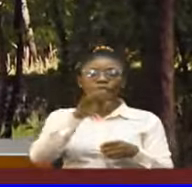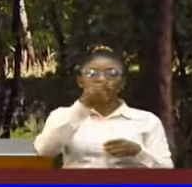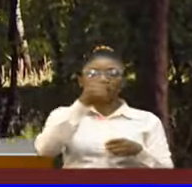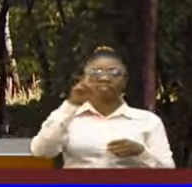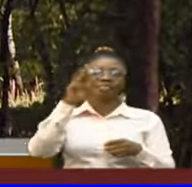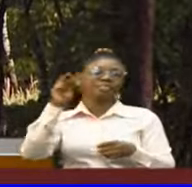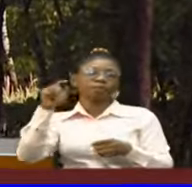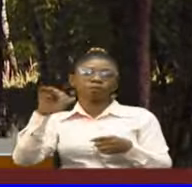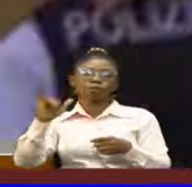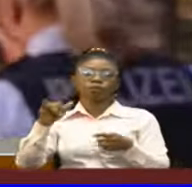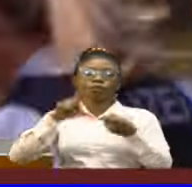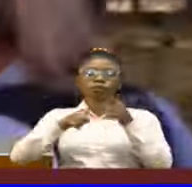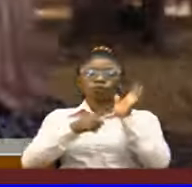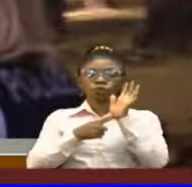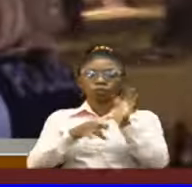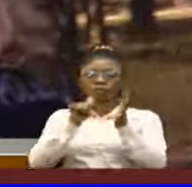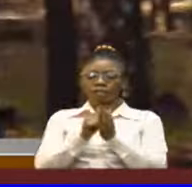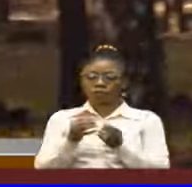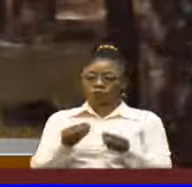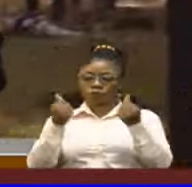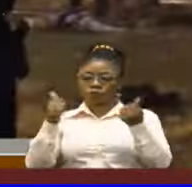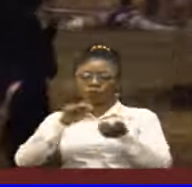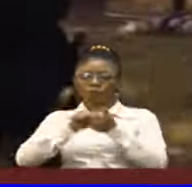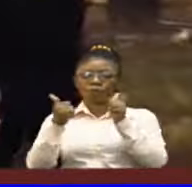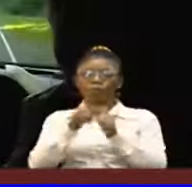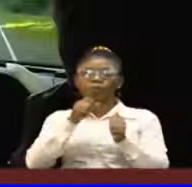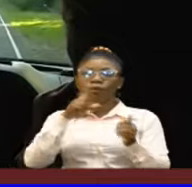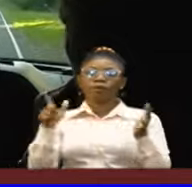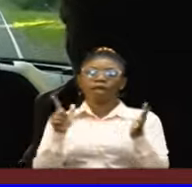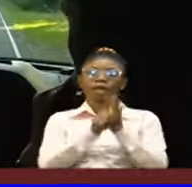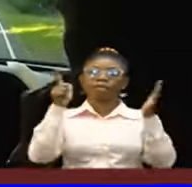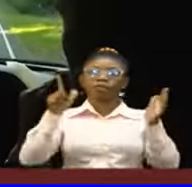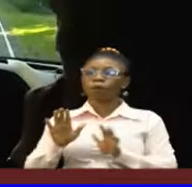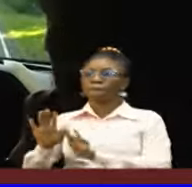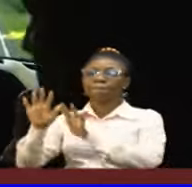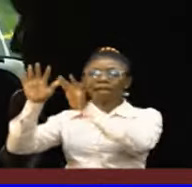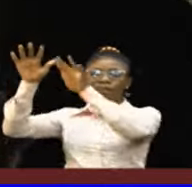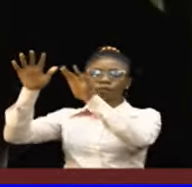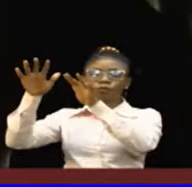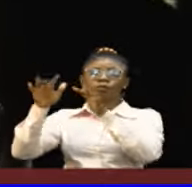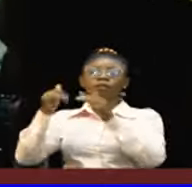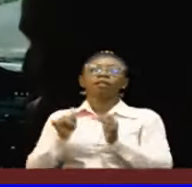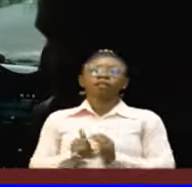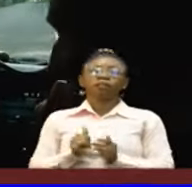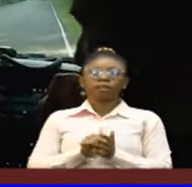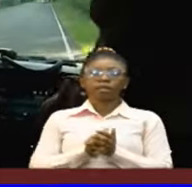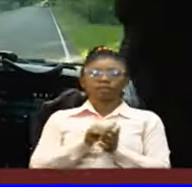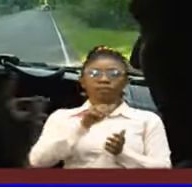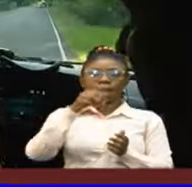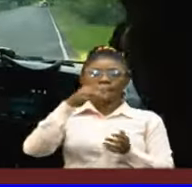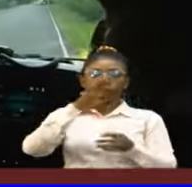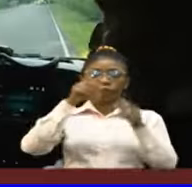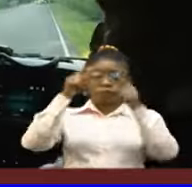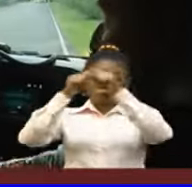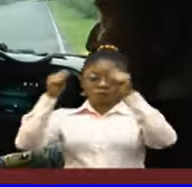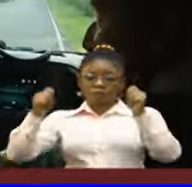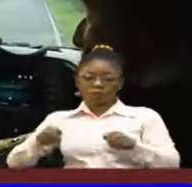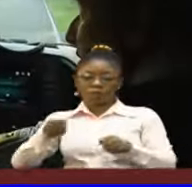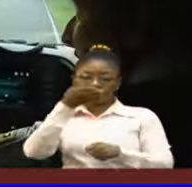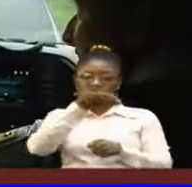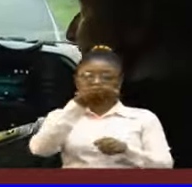grip on rising levels of irregular migration. Altenberg is a small town in